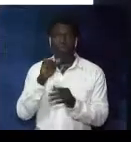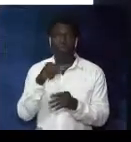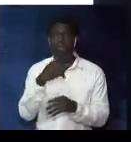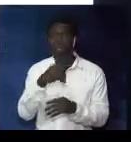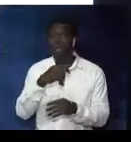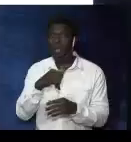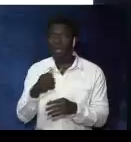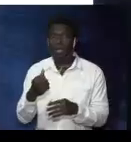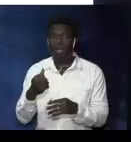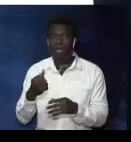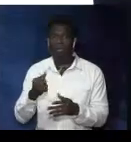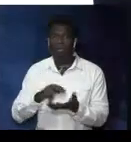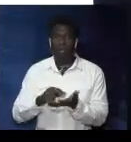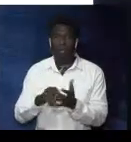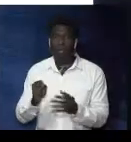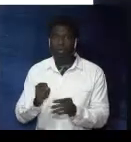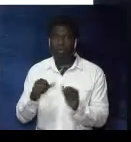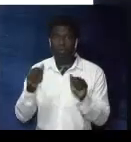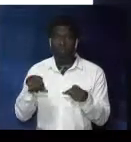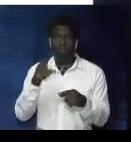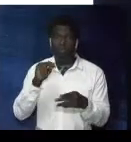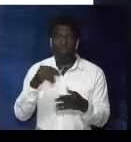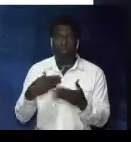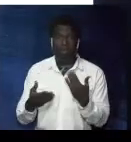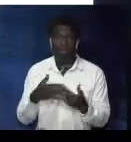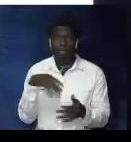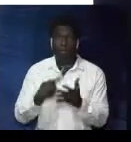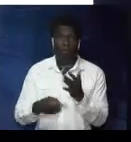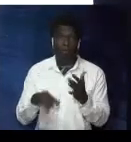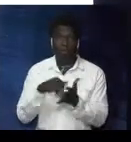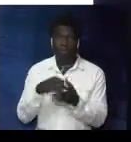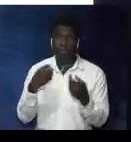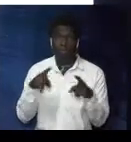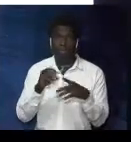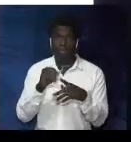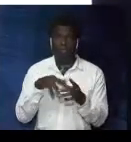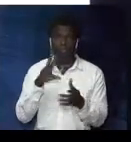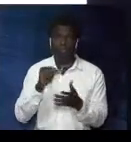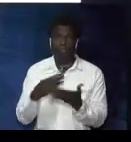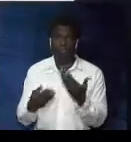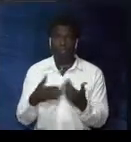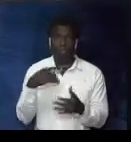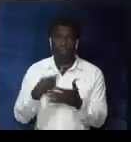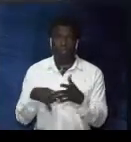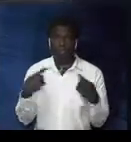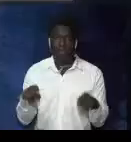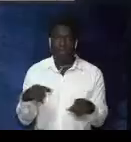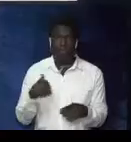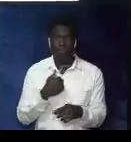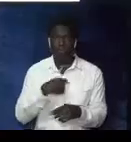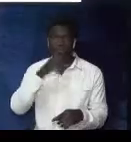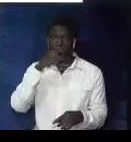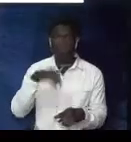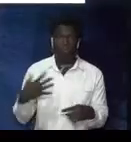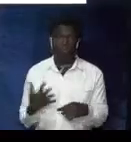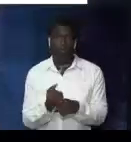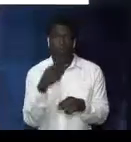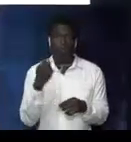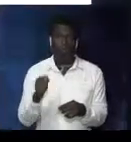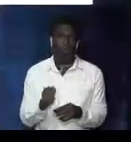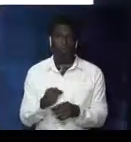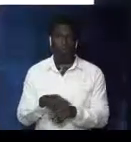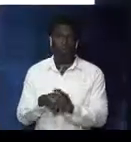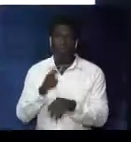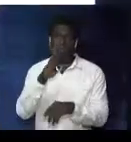means possible, no matter what it takes or no matter what happens. We must win the match